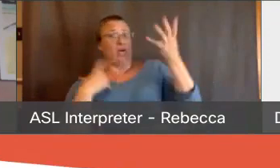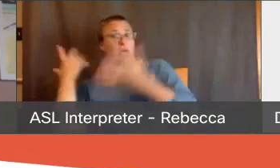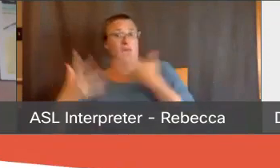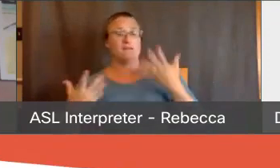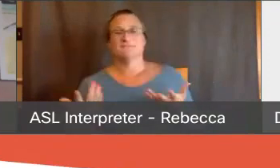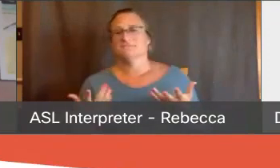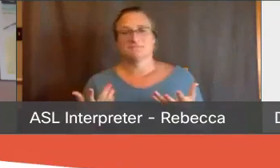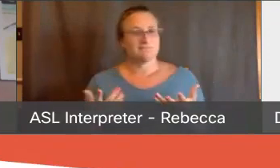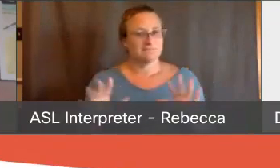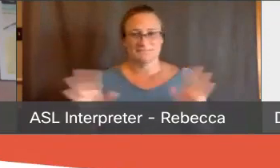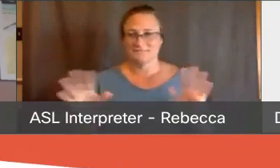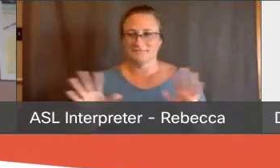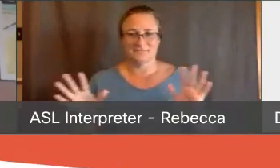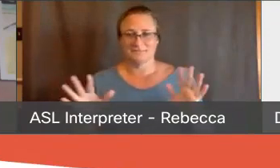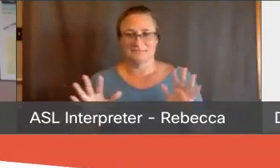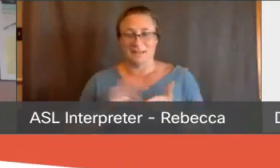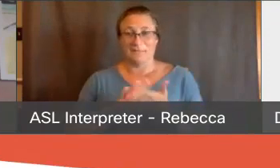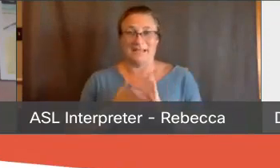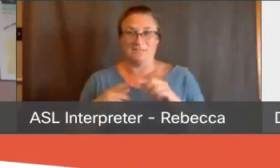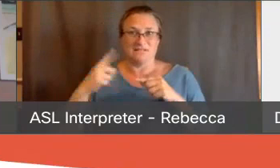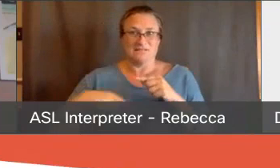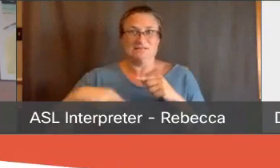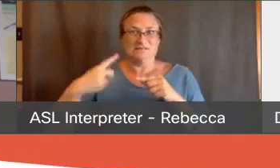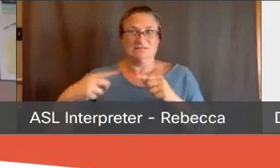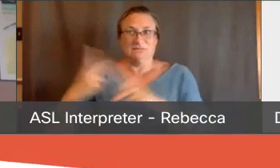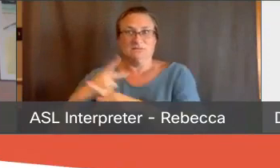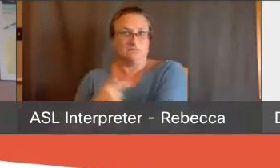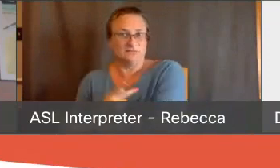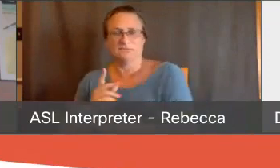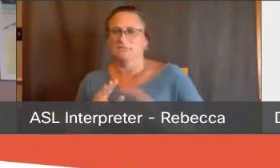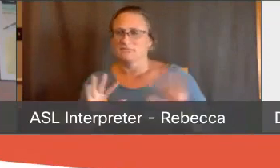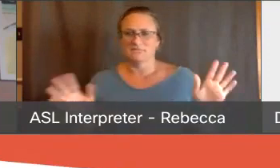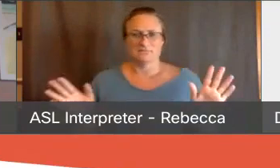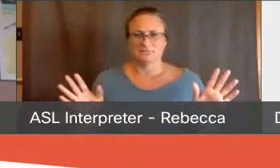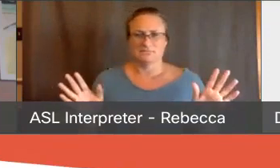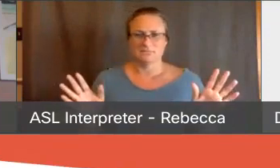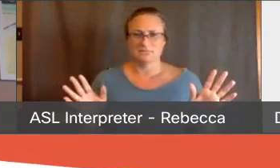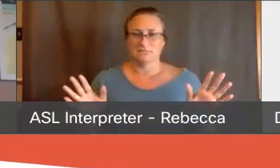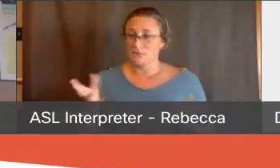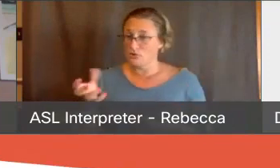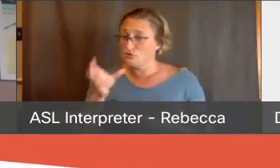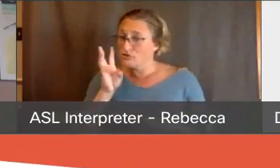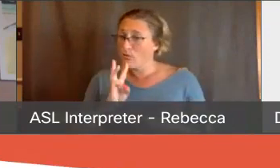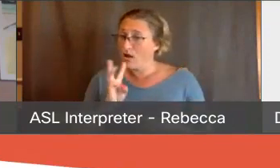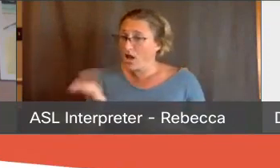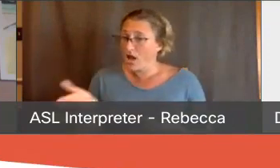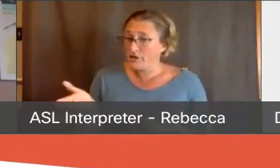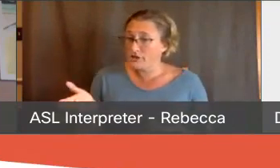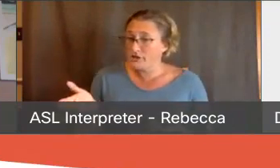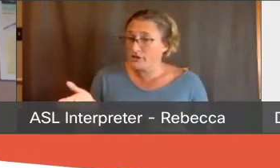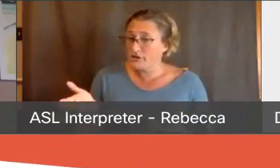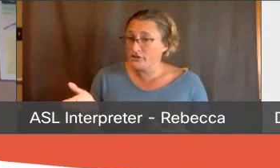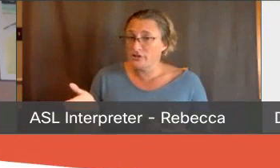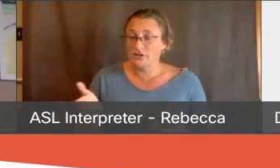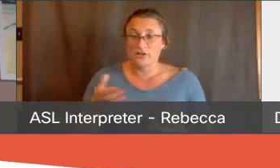they can't do that. And it becomes this kind of vicious cycle. But the great thing about drinking water is that you have